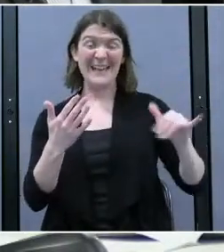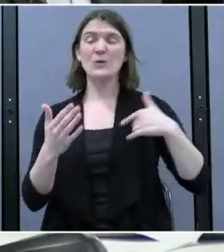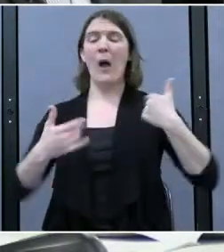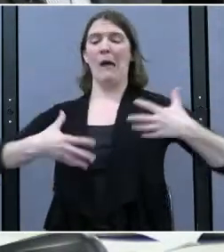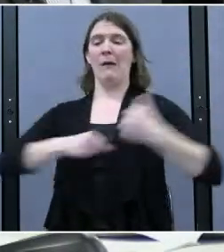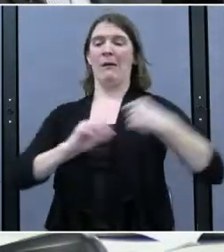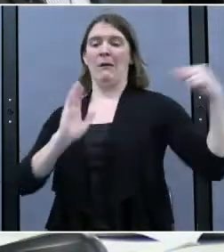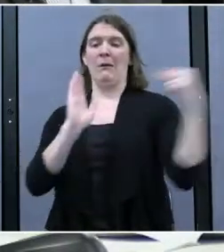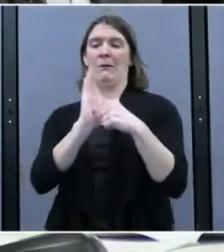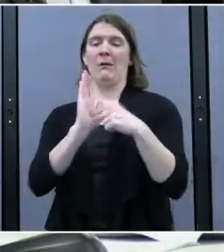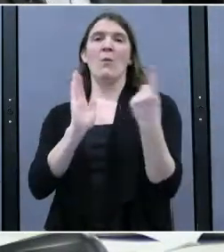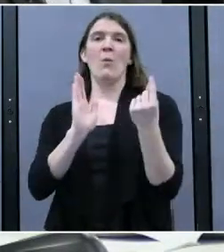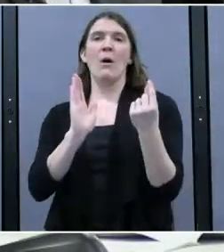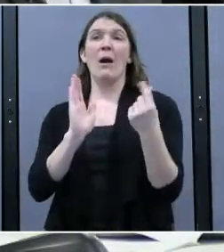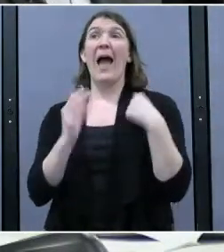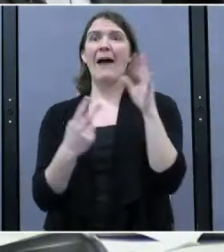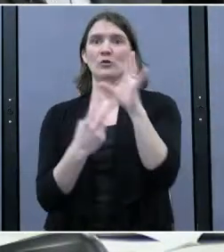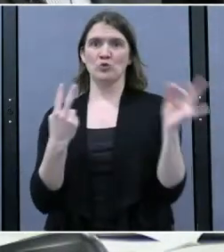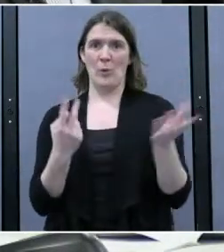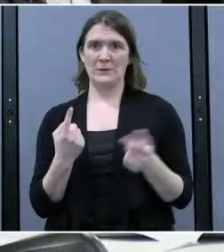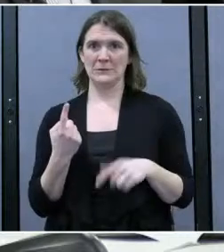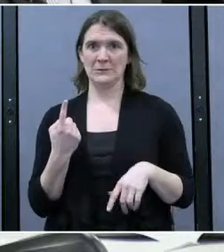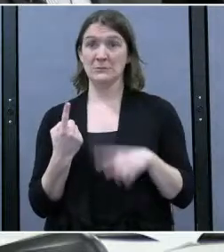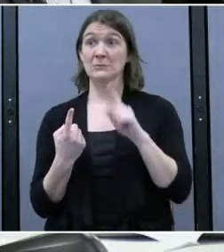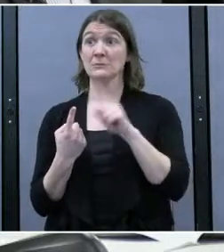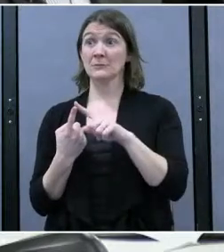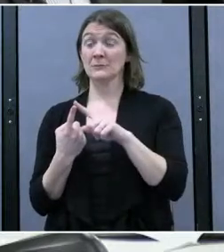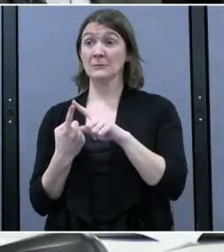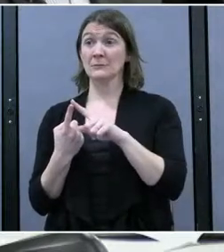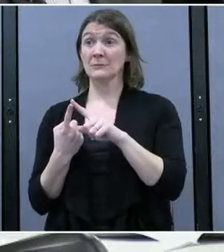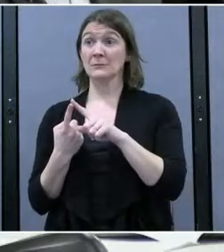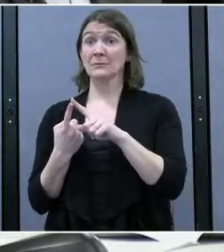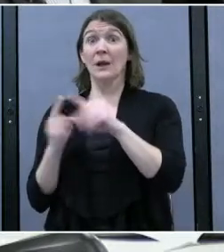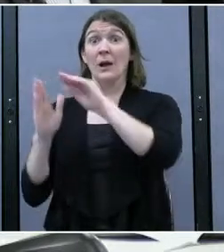is really that we had a choice between a